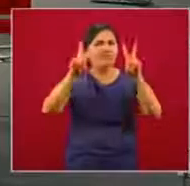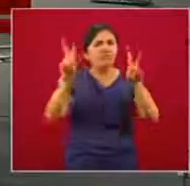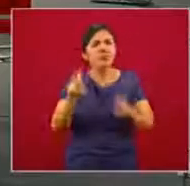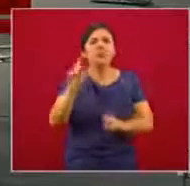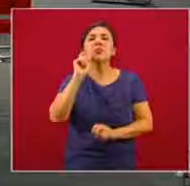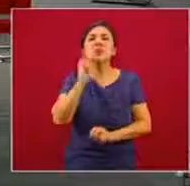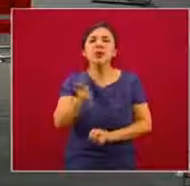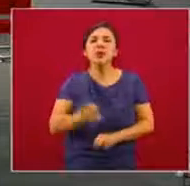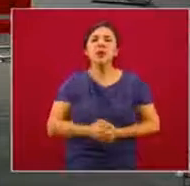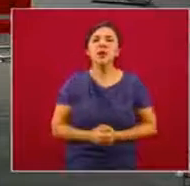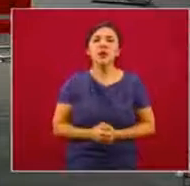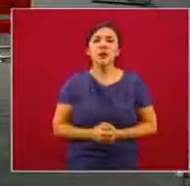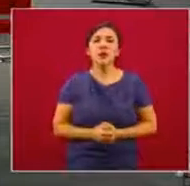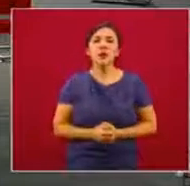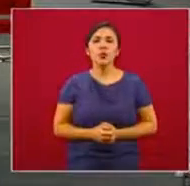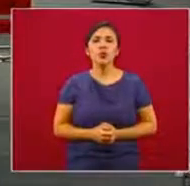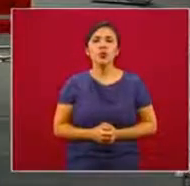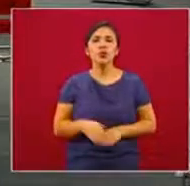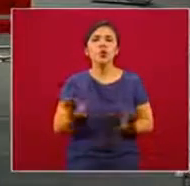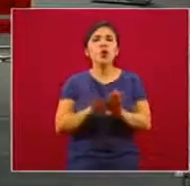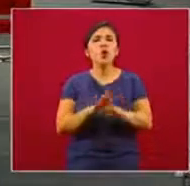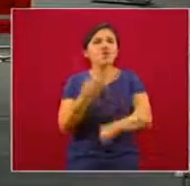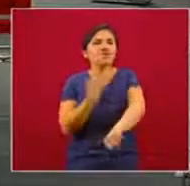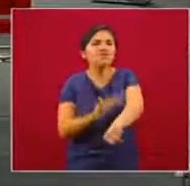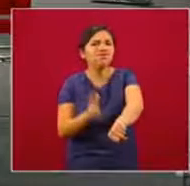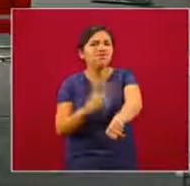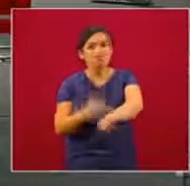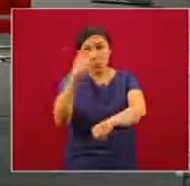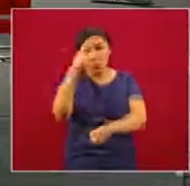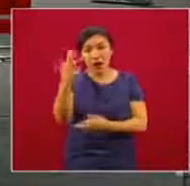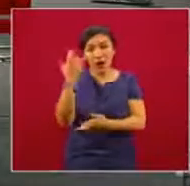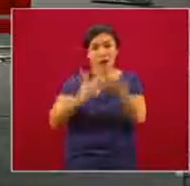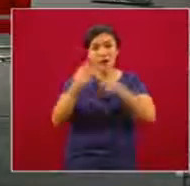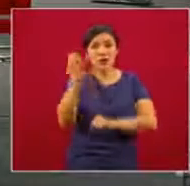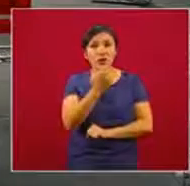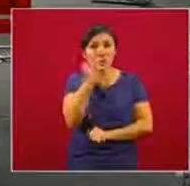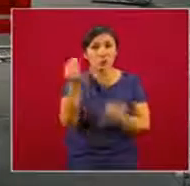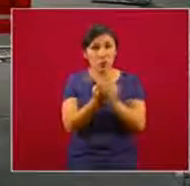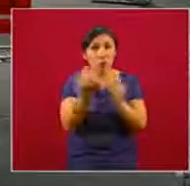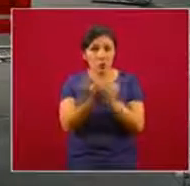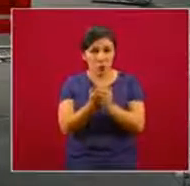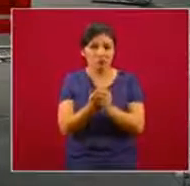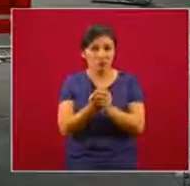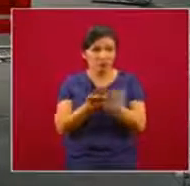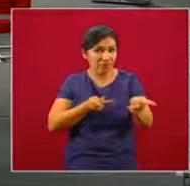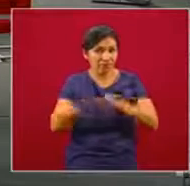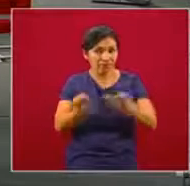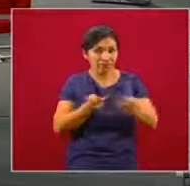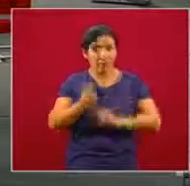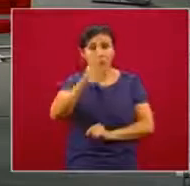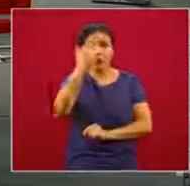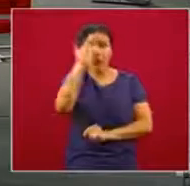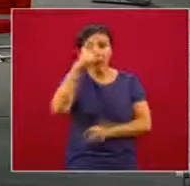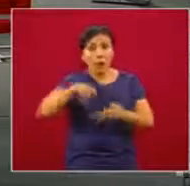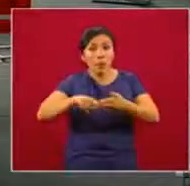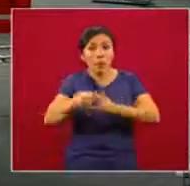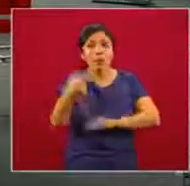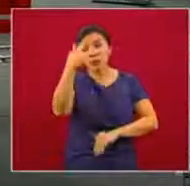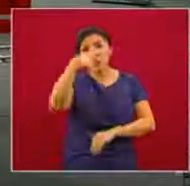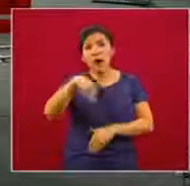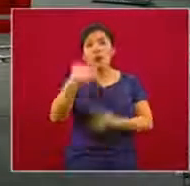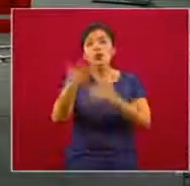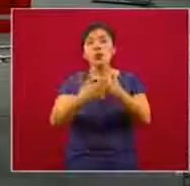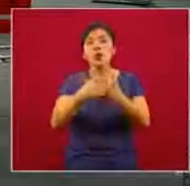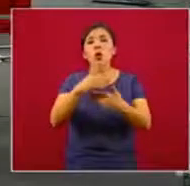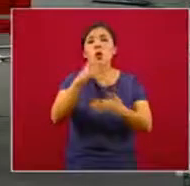I'd like to go deeper about the protocol for going back to school. And as you may